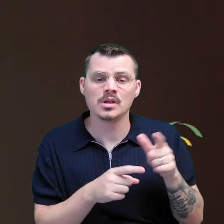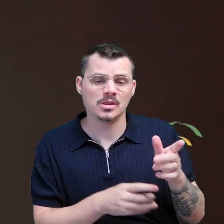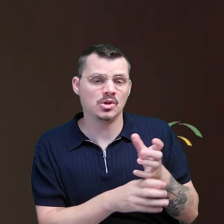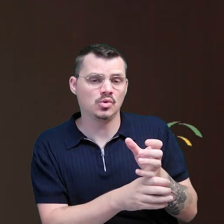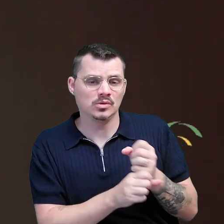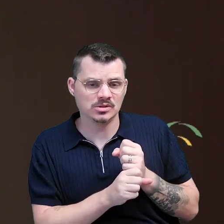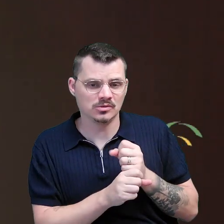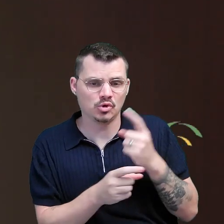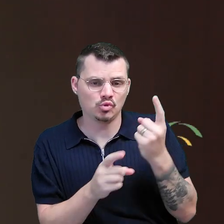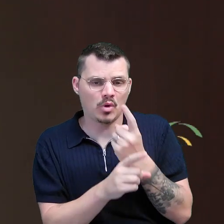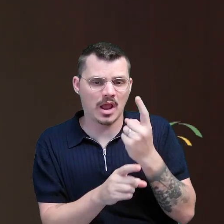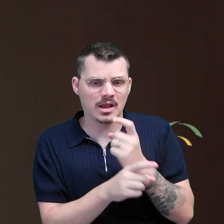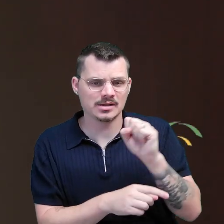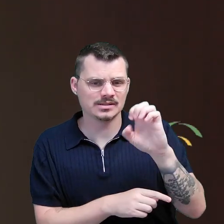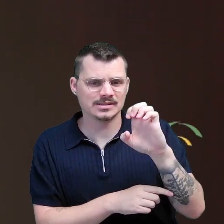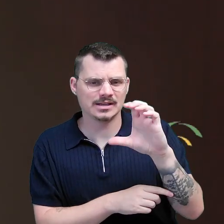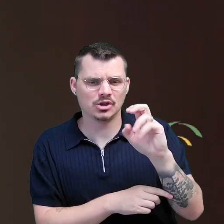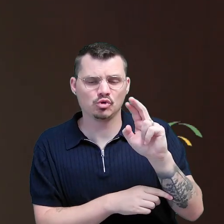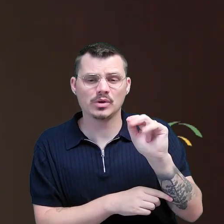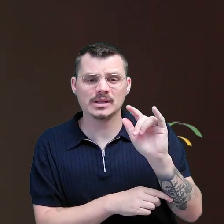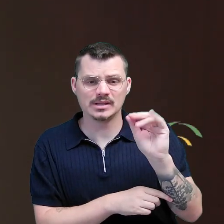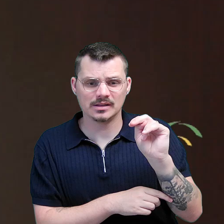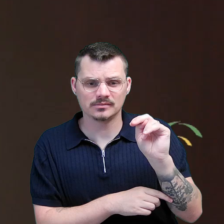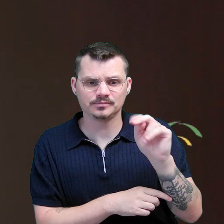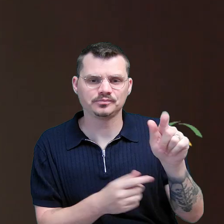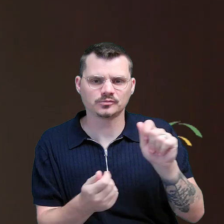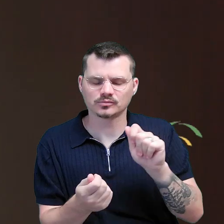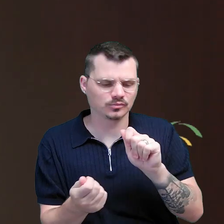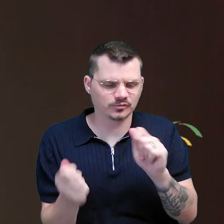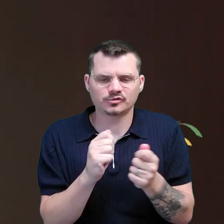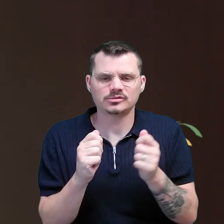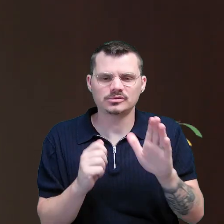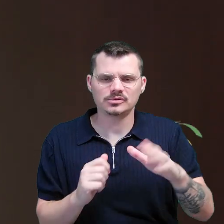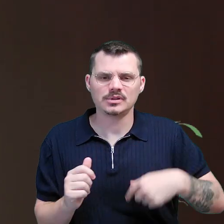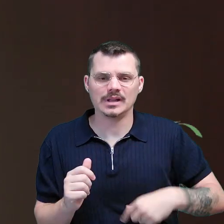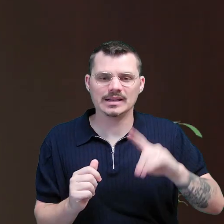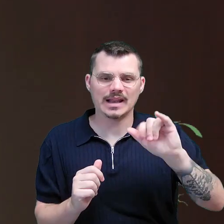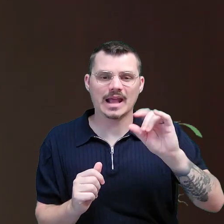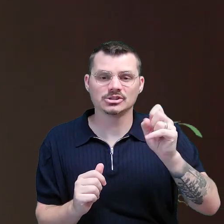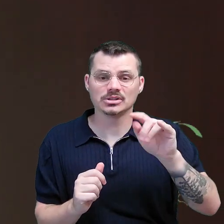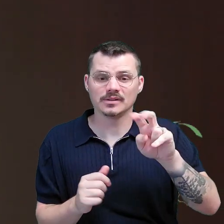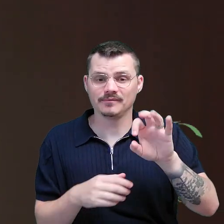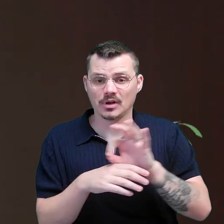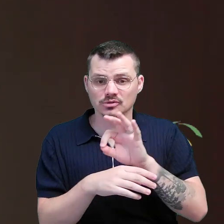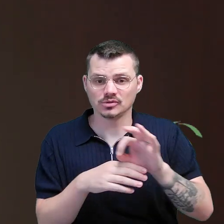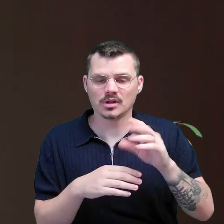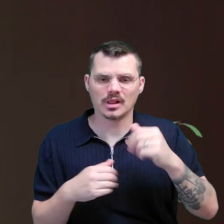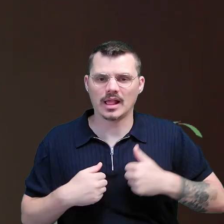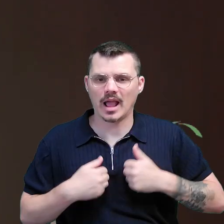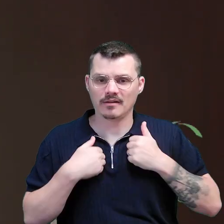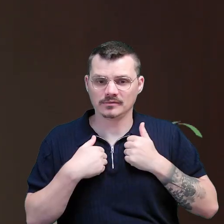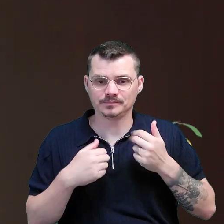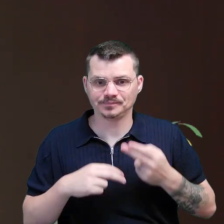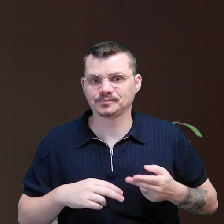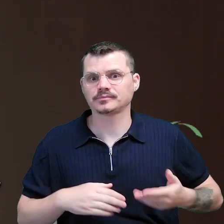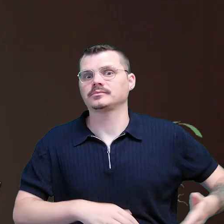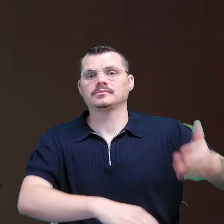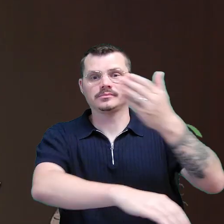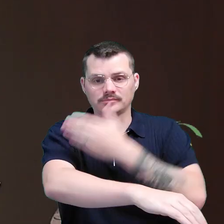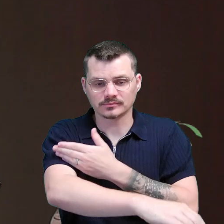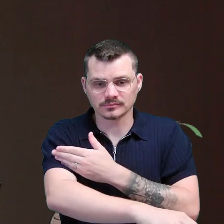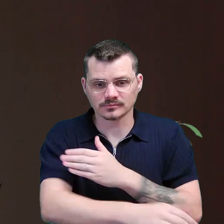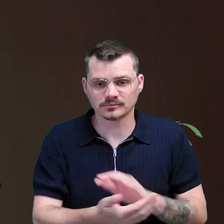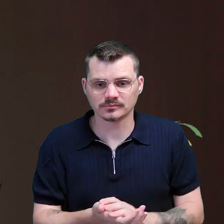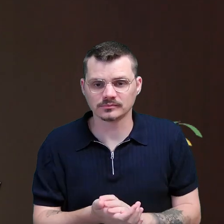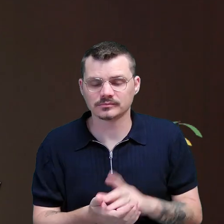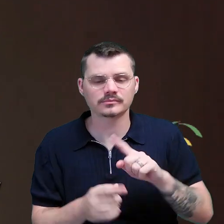received correct secretin, it readjusted their digestive function and improved their lives massively. But it